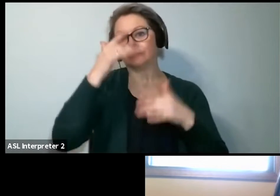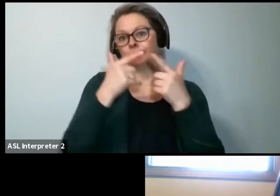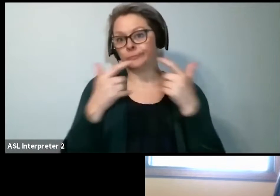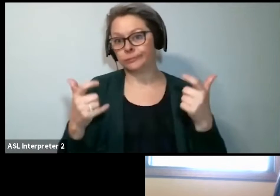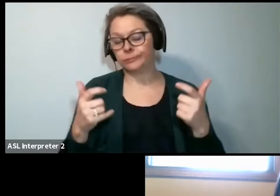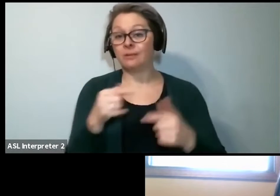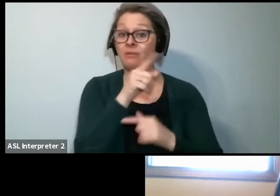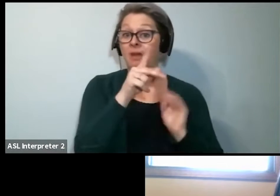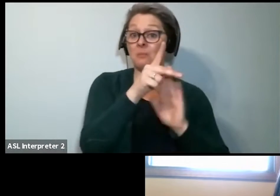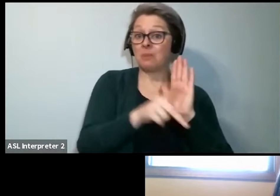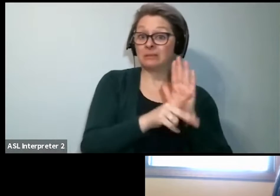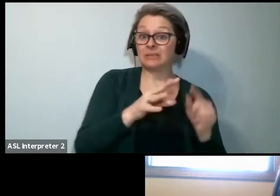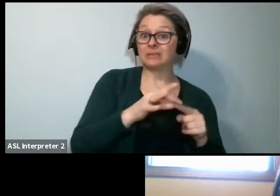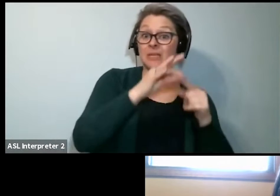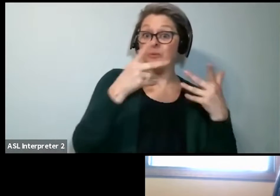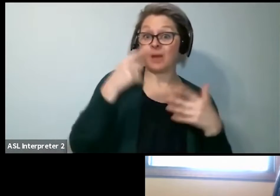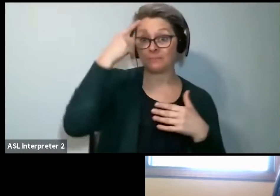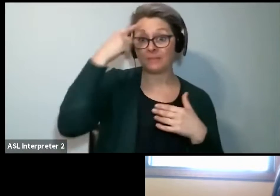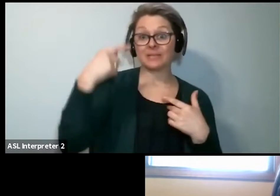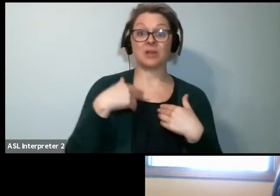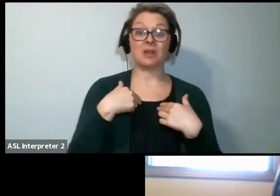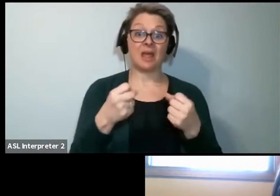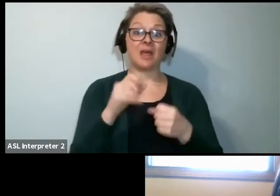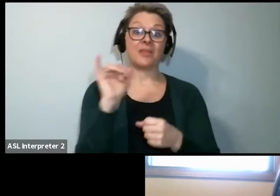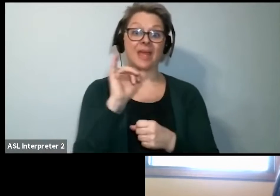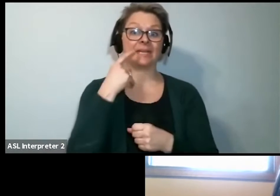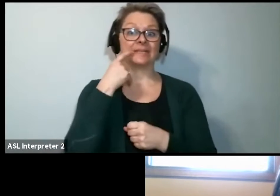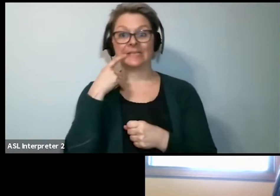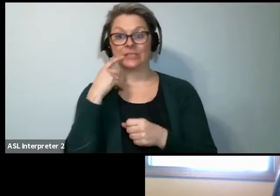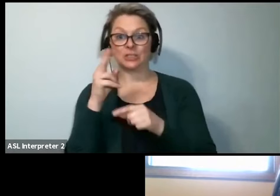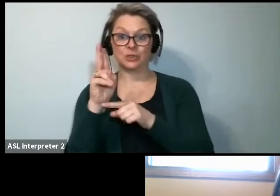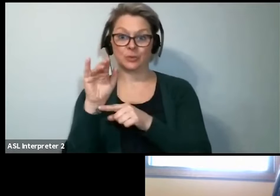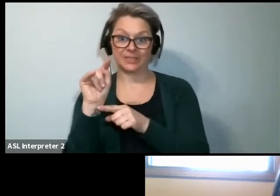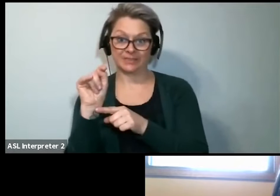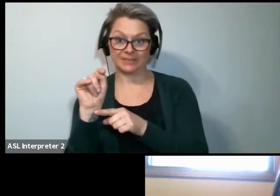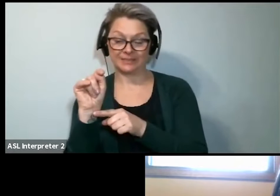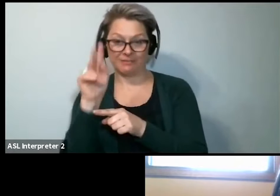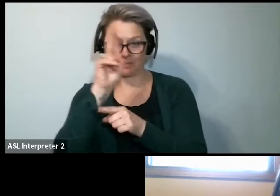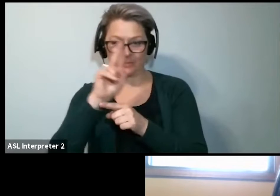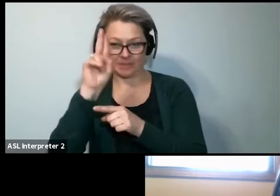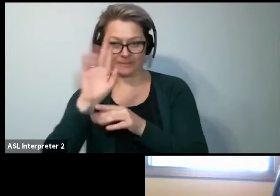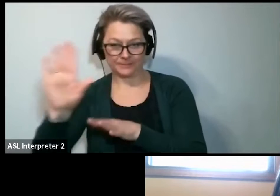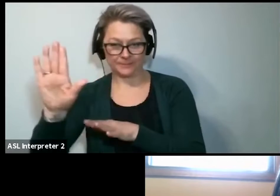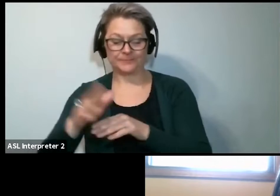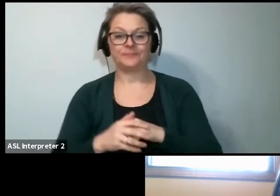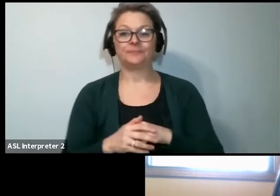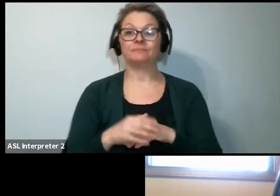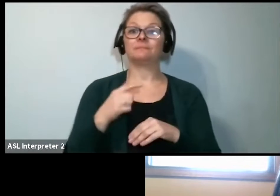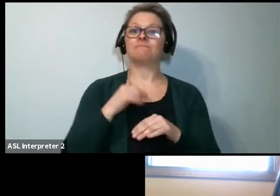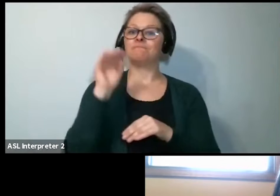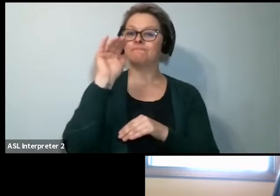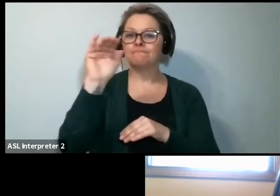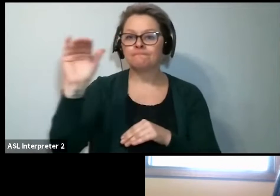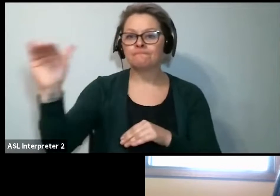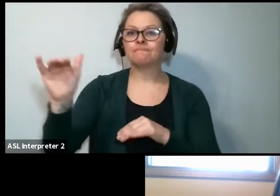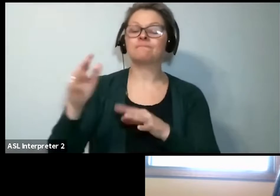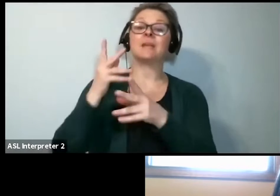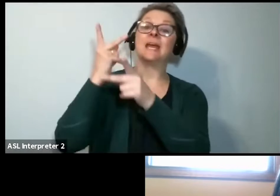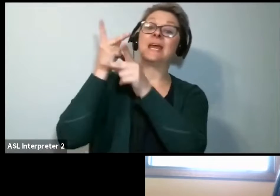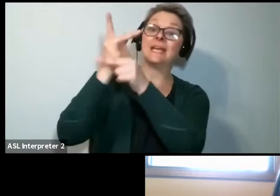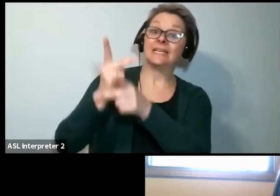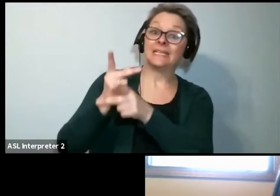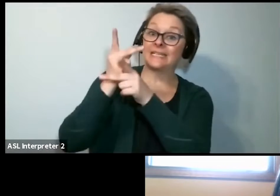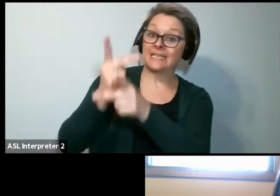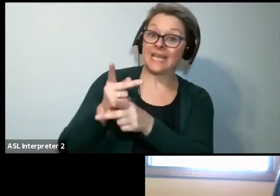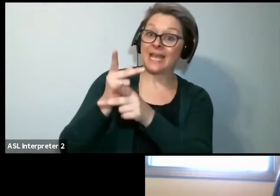exception includes mental health and addictions units. I have reached out to the care team at Redacted